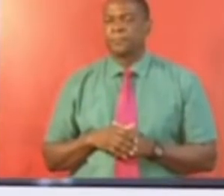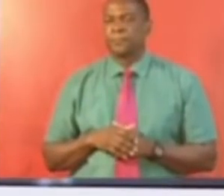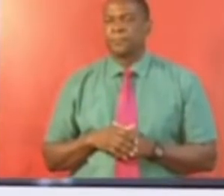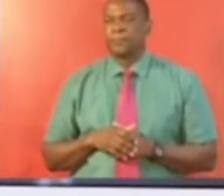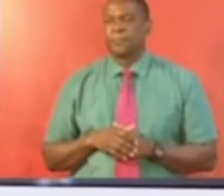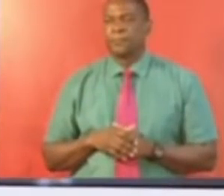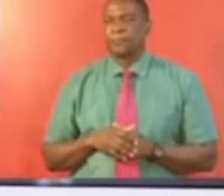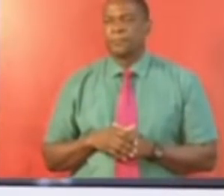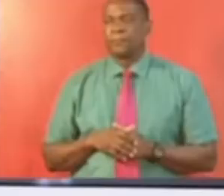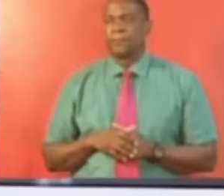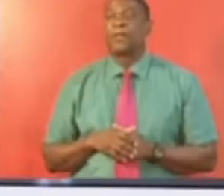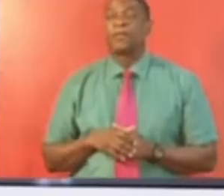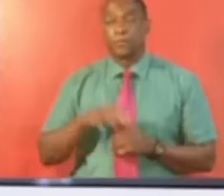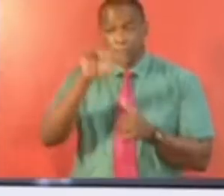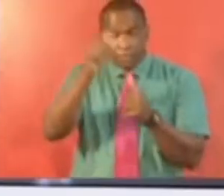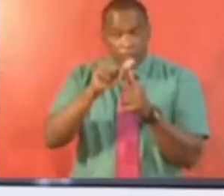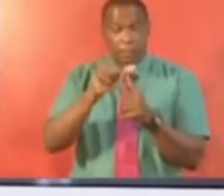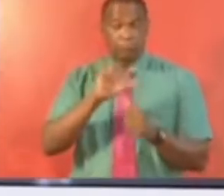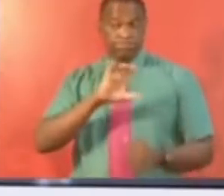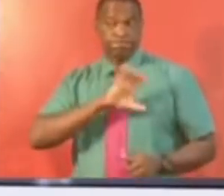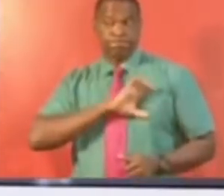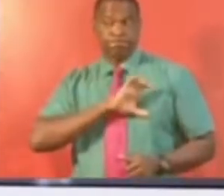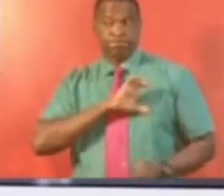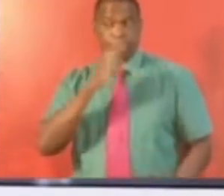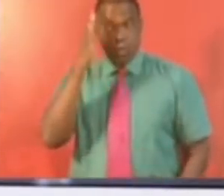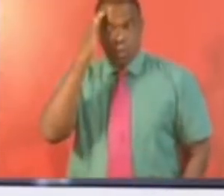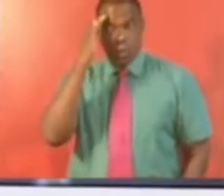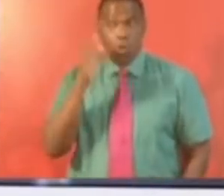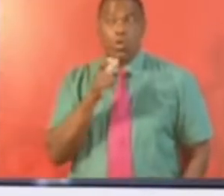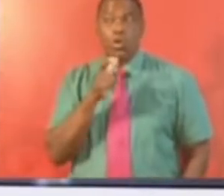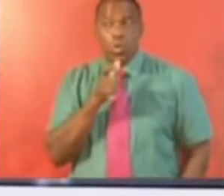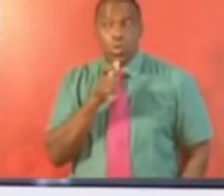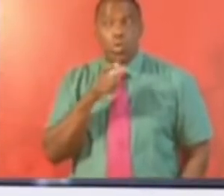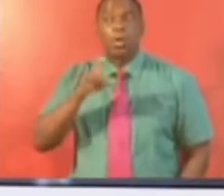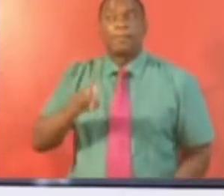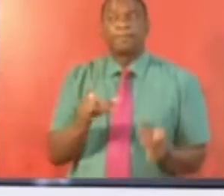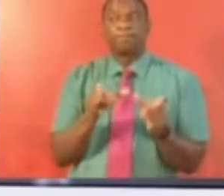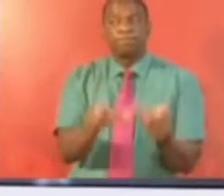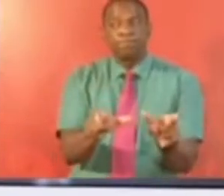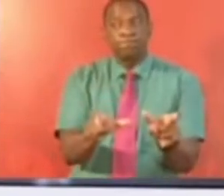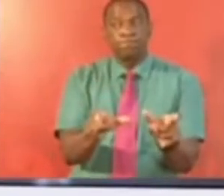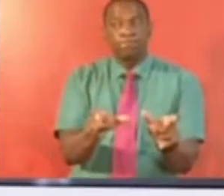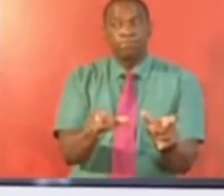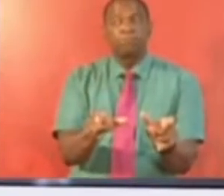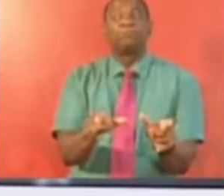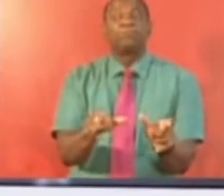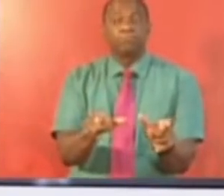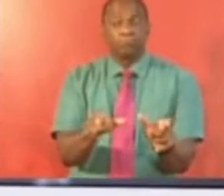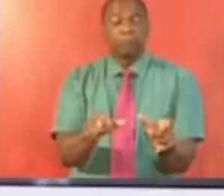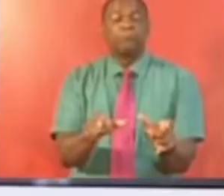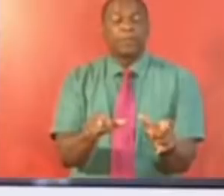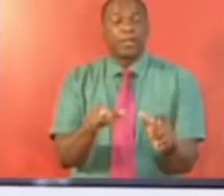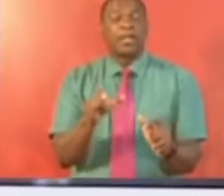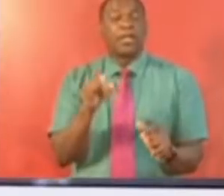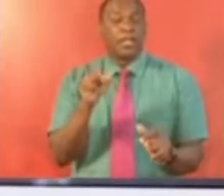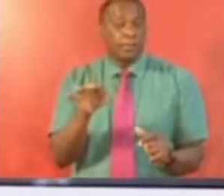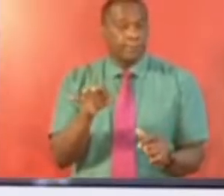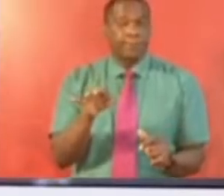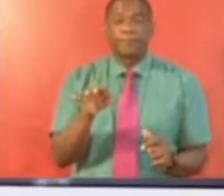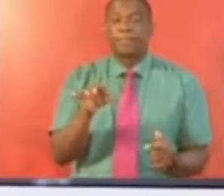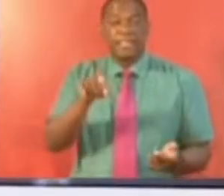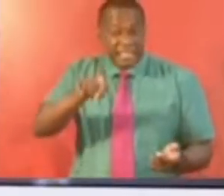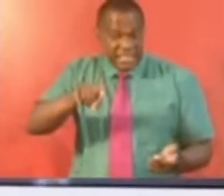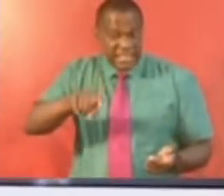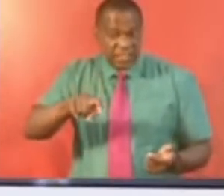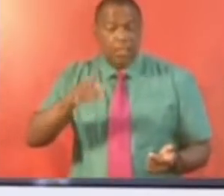persons that should be in home quarantine. And if need be, they would call, they would drive by and do what they need to do to enforce the law as it